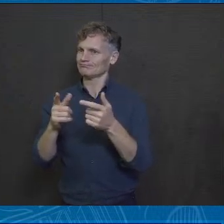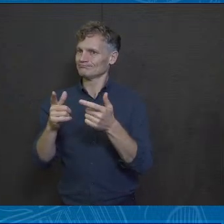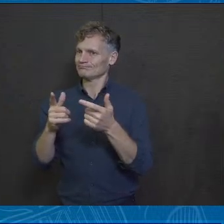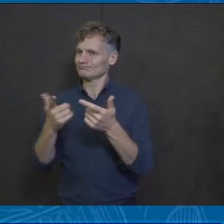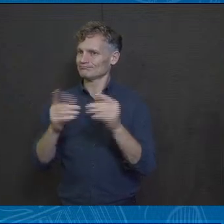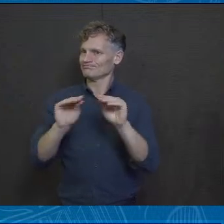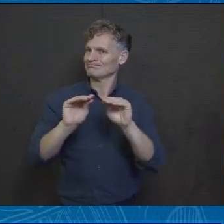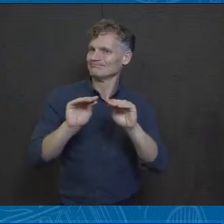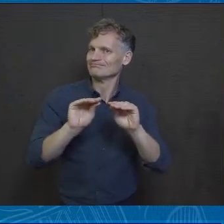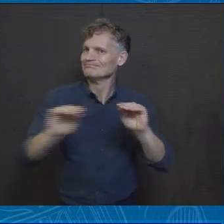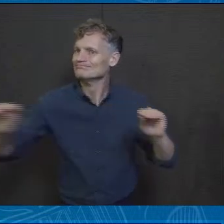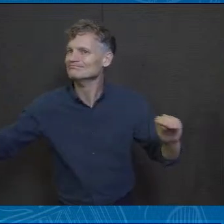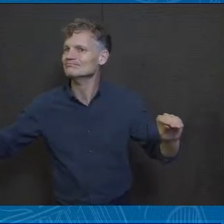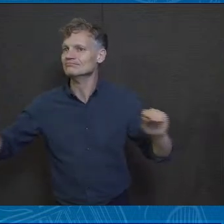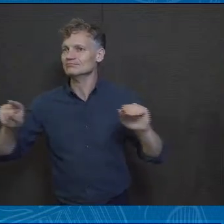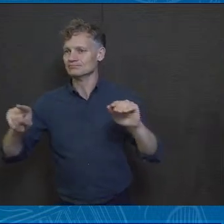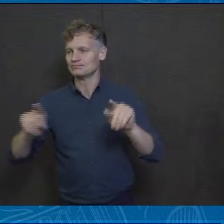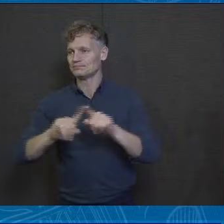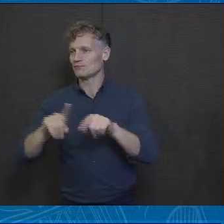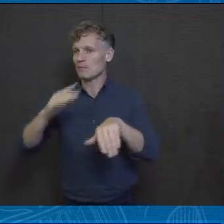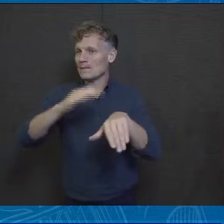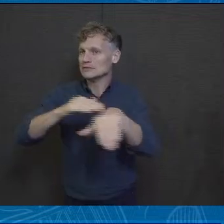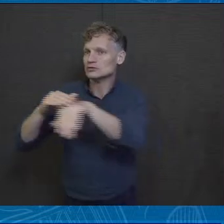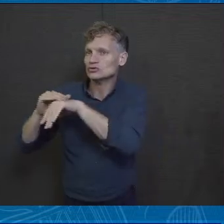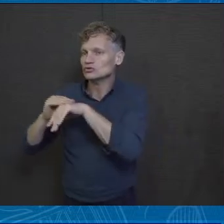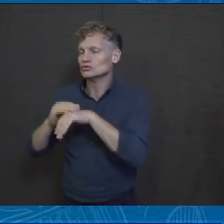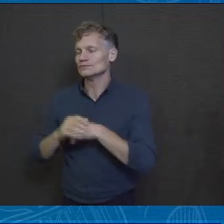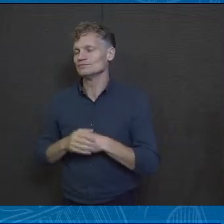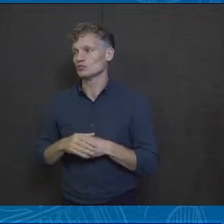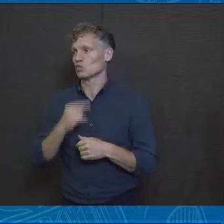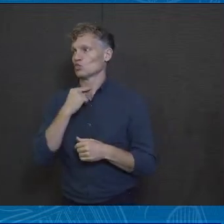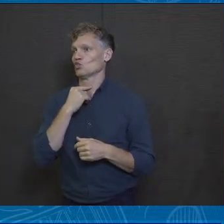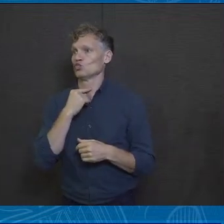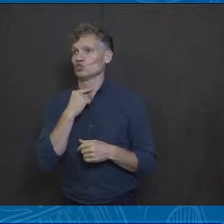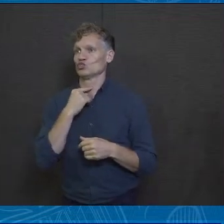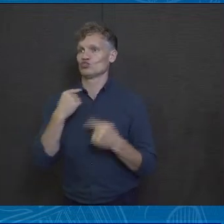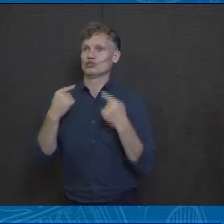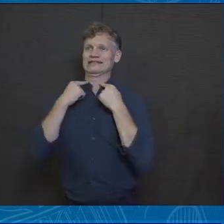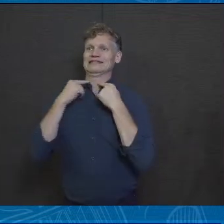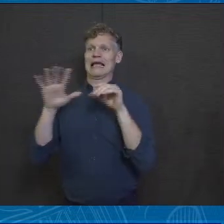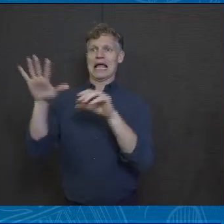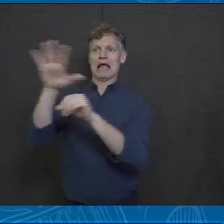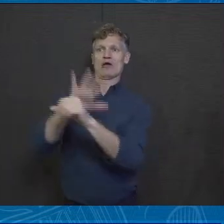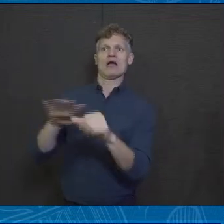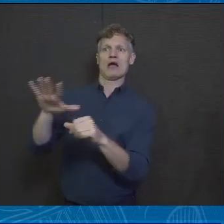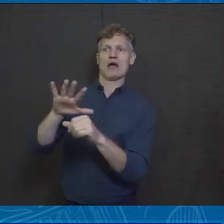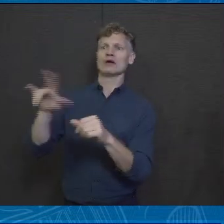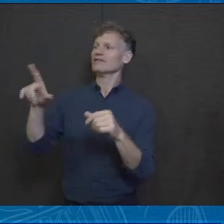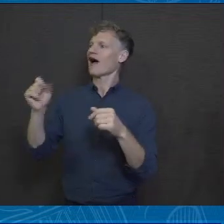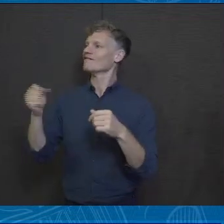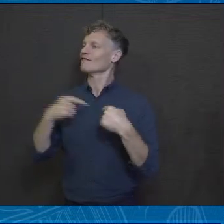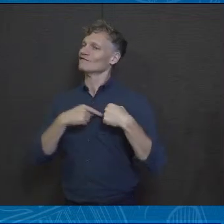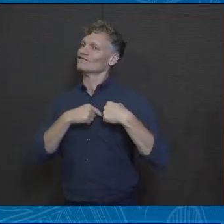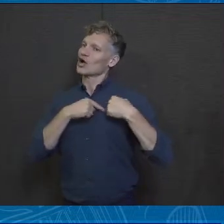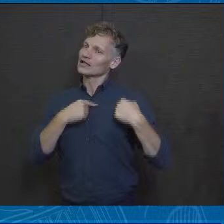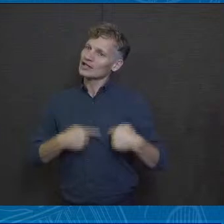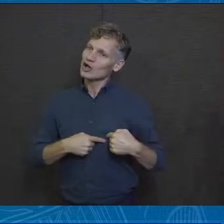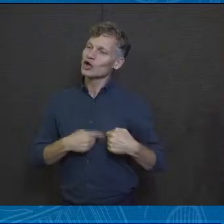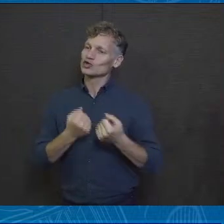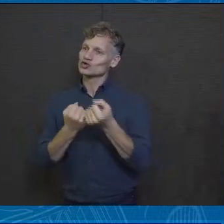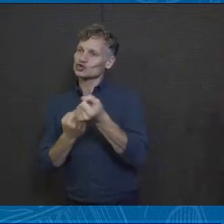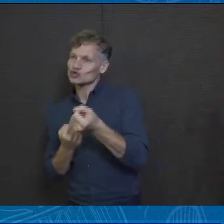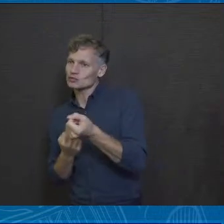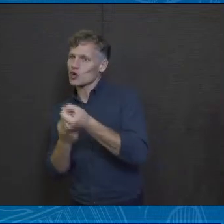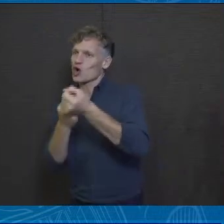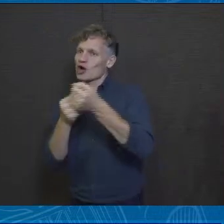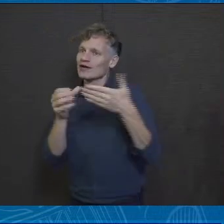this area, like the prone area, so this is the group that the volunteer can support them, guide them to the safety